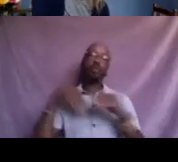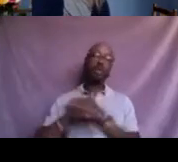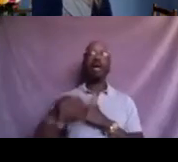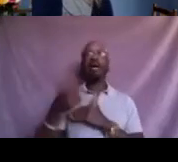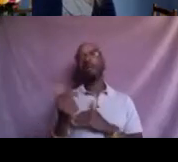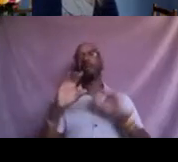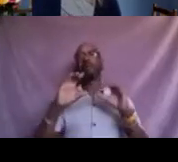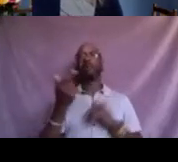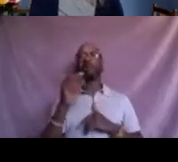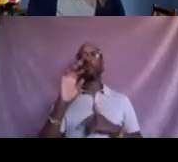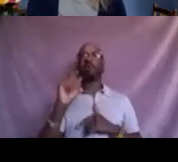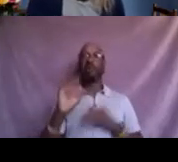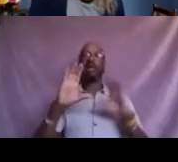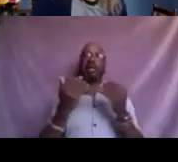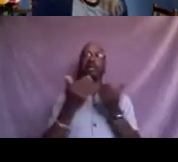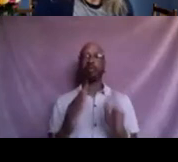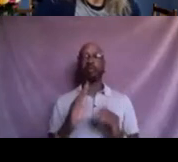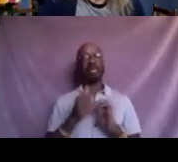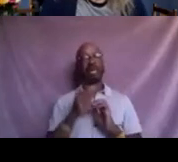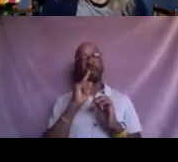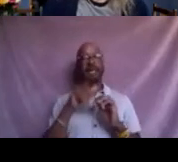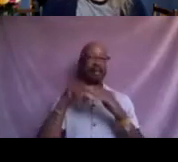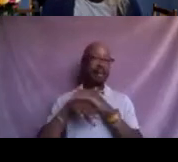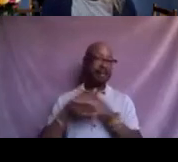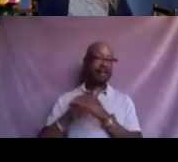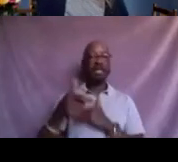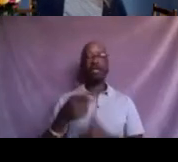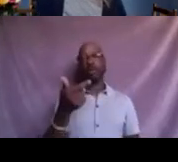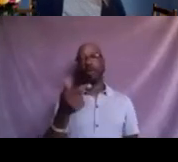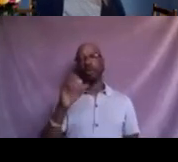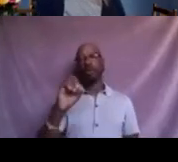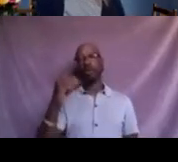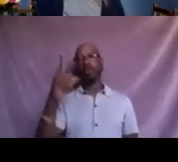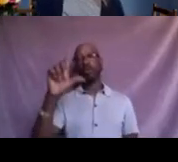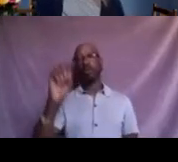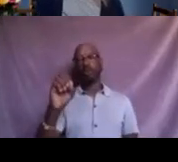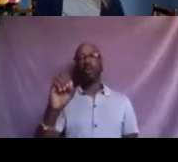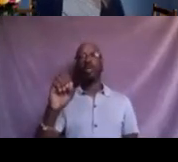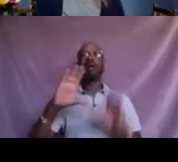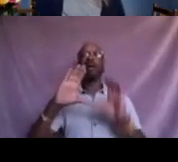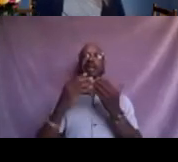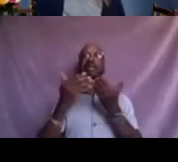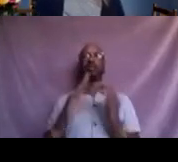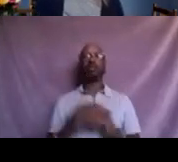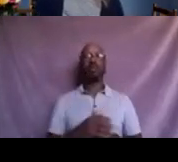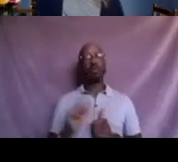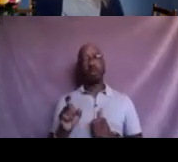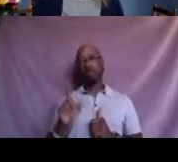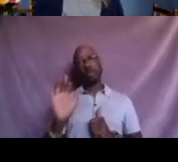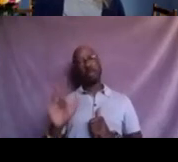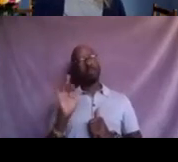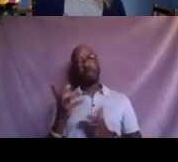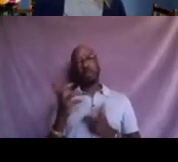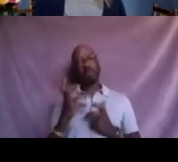tricky. How would I get to other Google Classrooms? What thing would I click on? Go ahead and hover your mouse over it. You can actually click on it if you want. It won't hurt anything to click